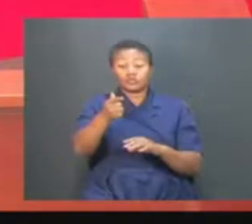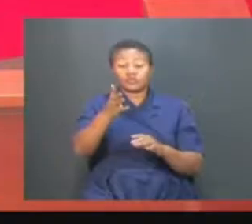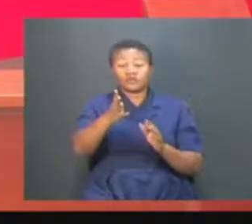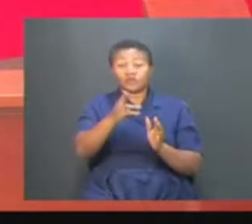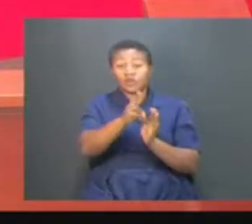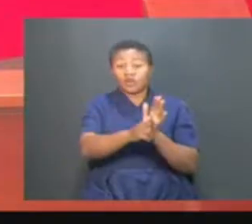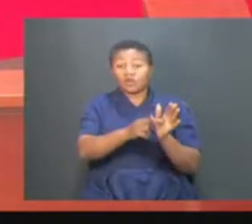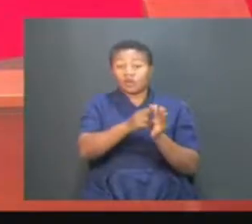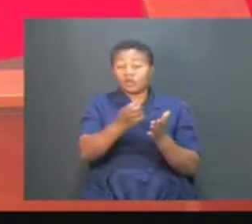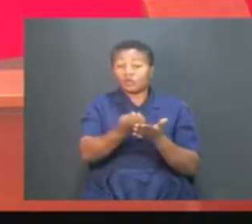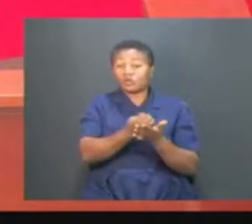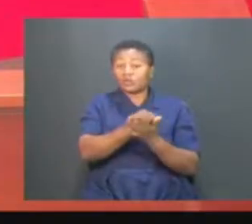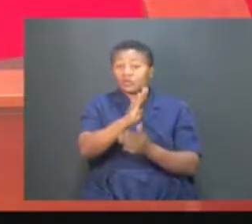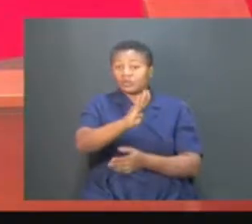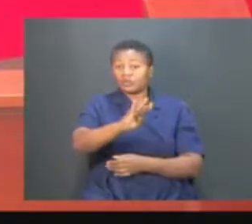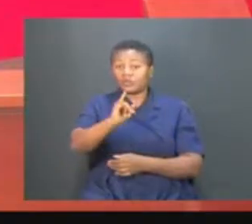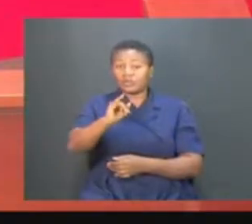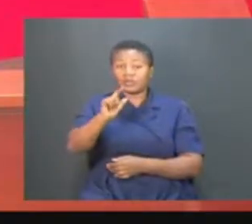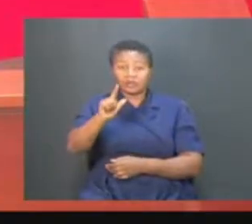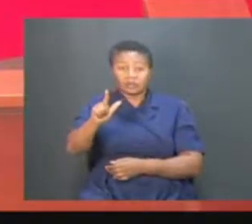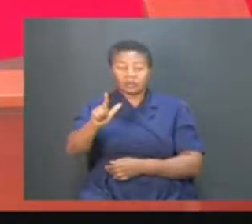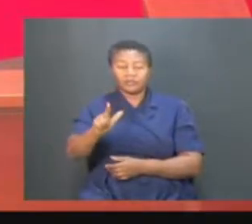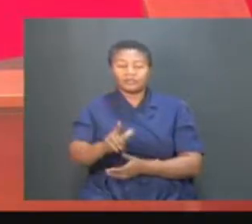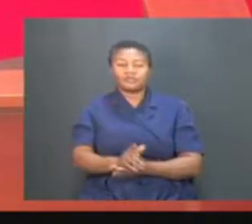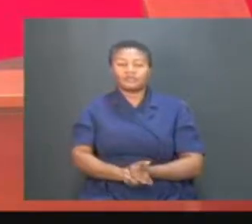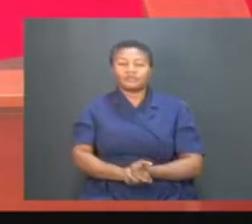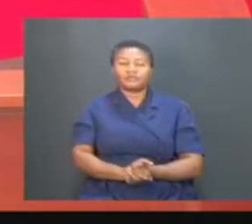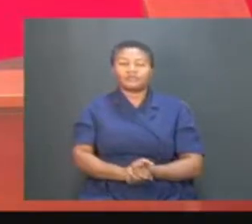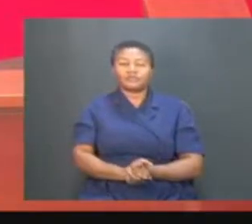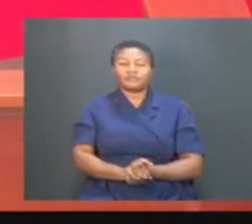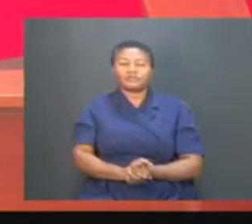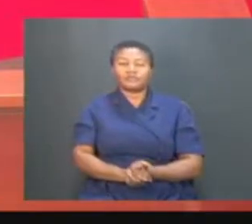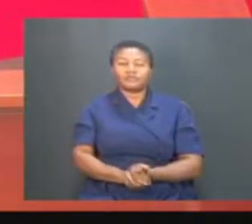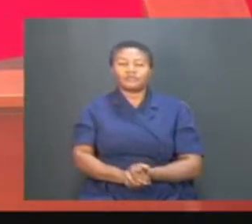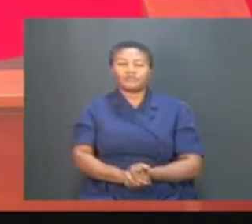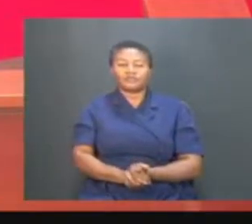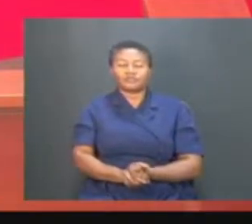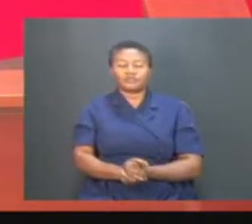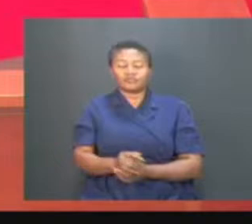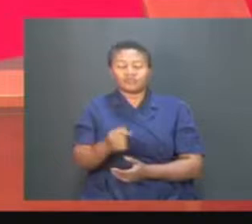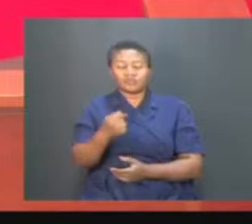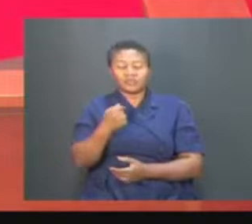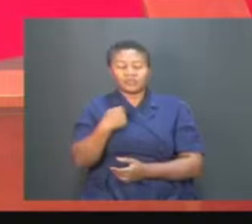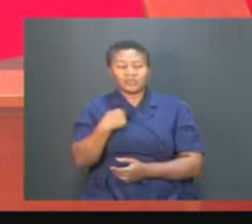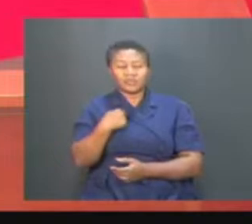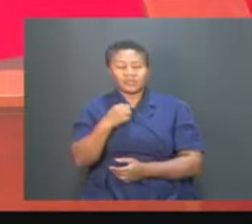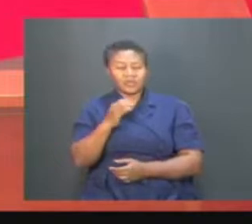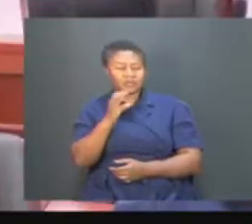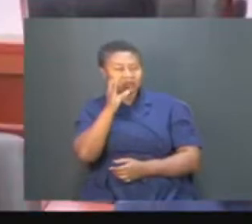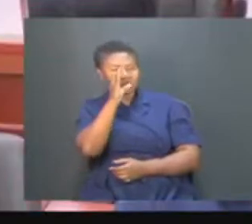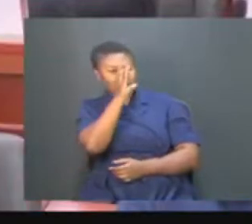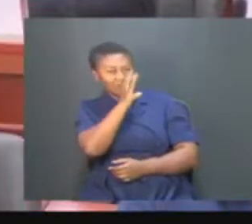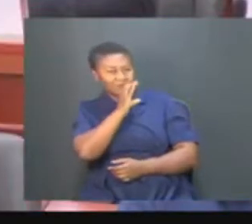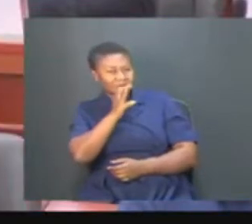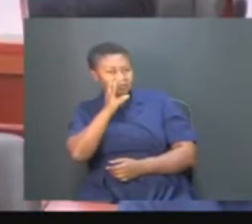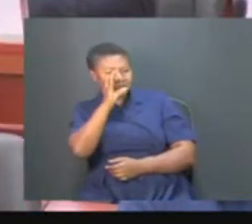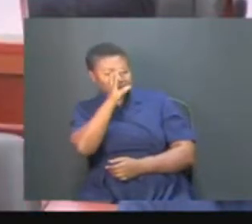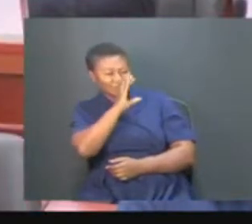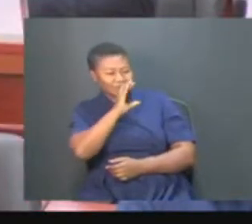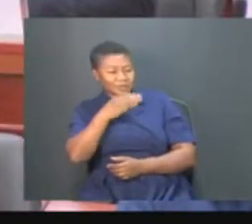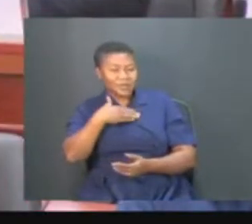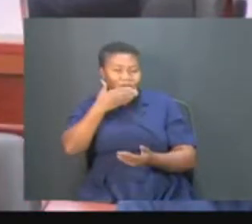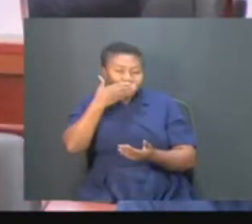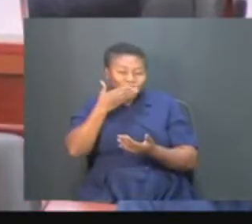bill 2025. Mr. Speaker, I was looking for my very good friend Sticker